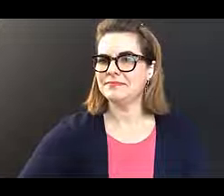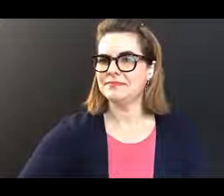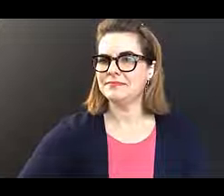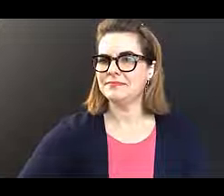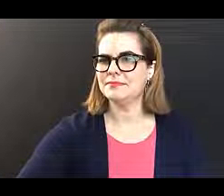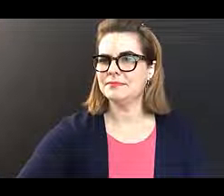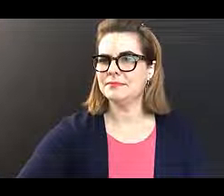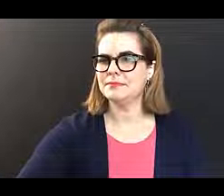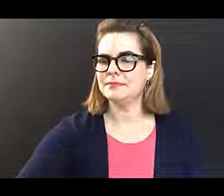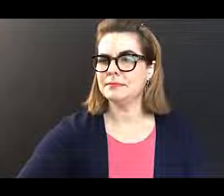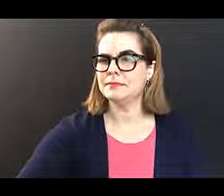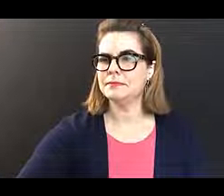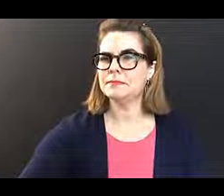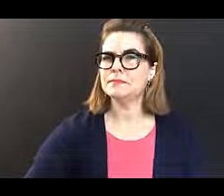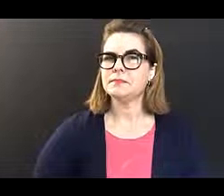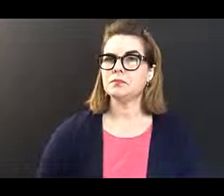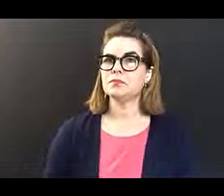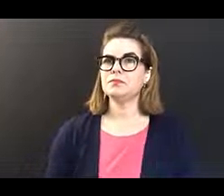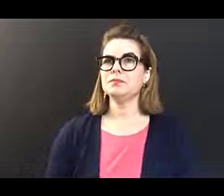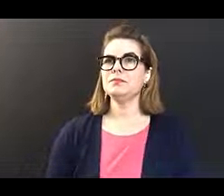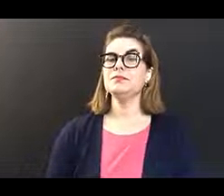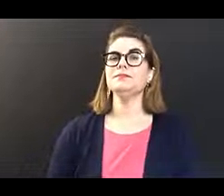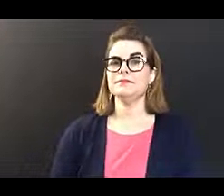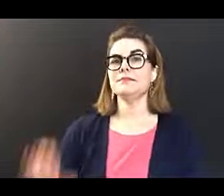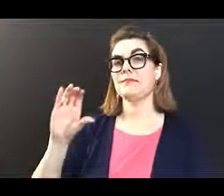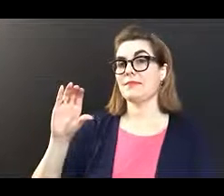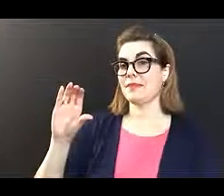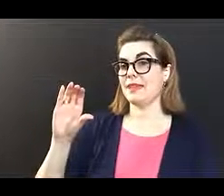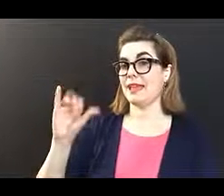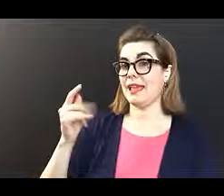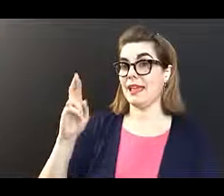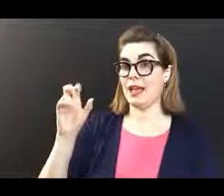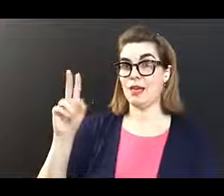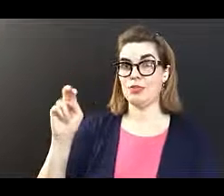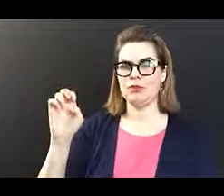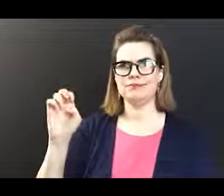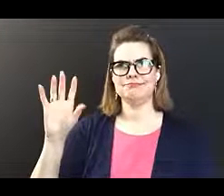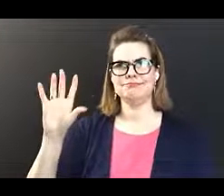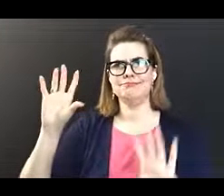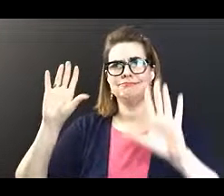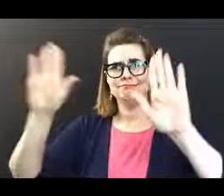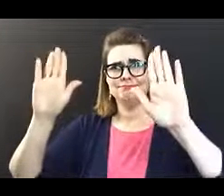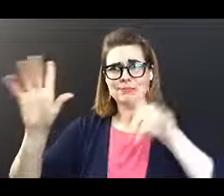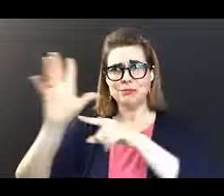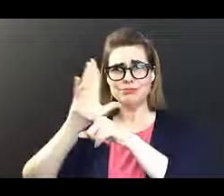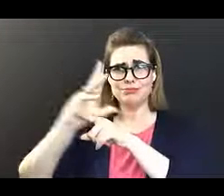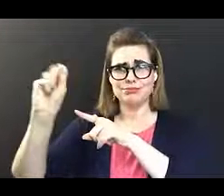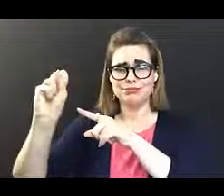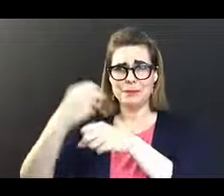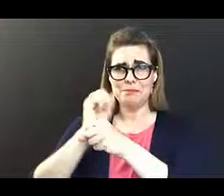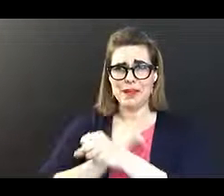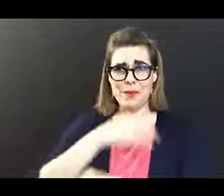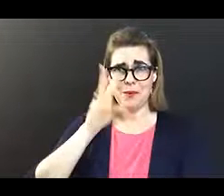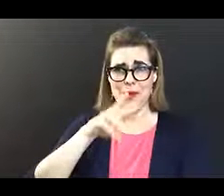So Catherine has done some amazing work in creating a SWEAR committee website. If you would also like to check that out,